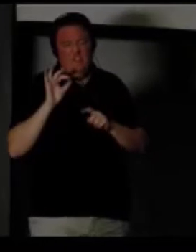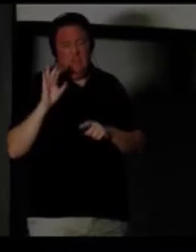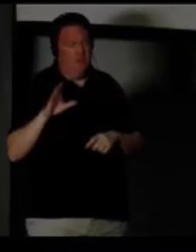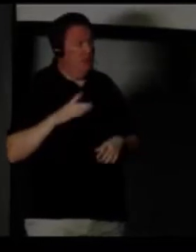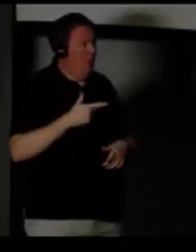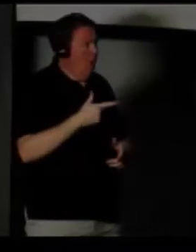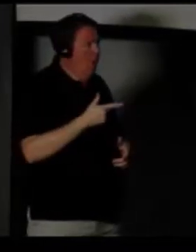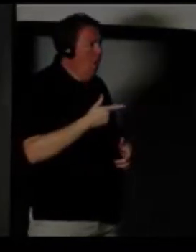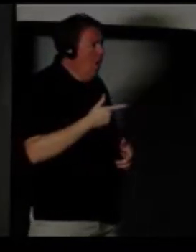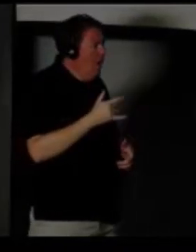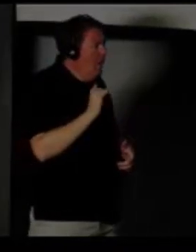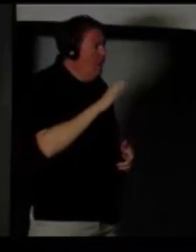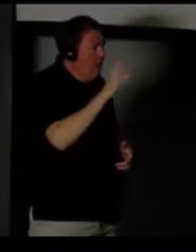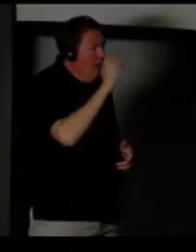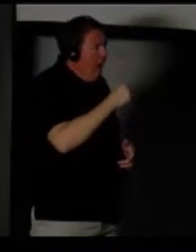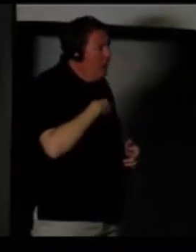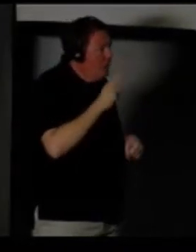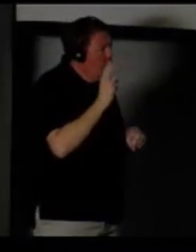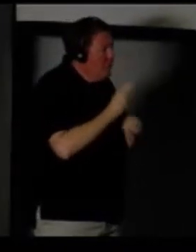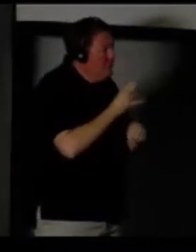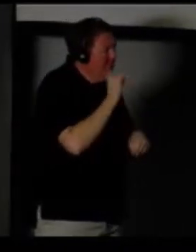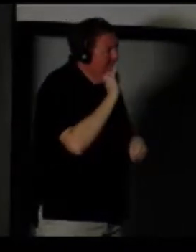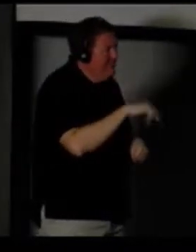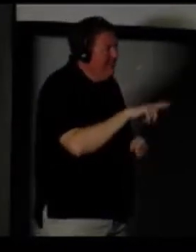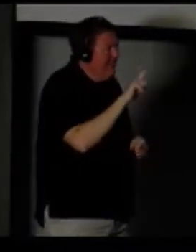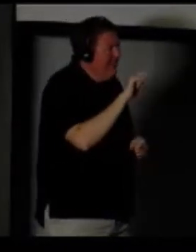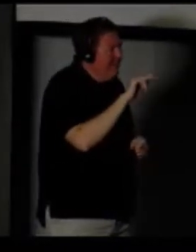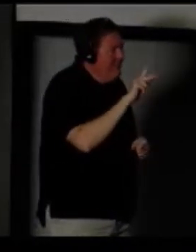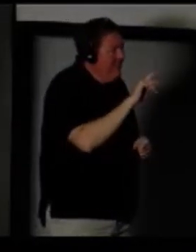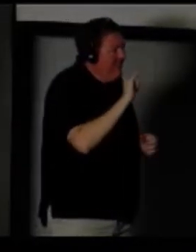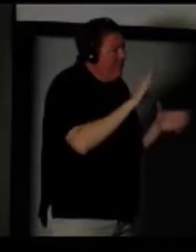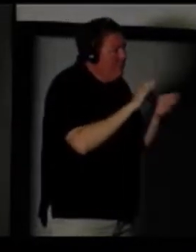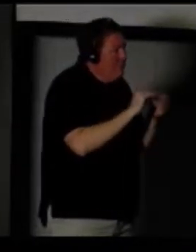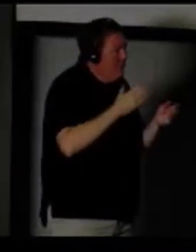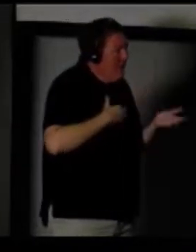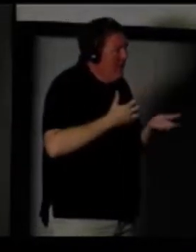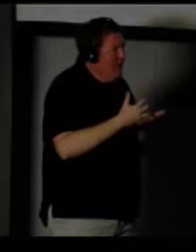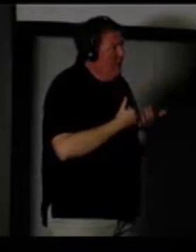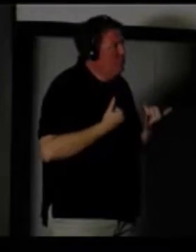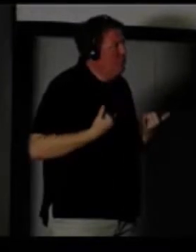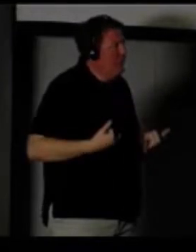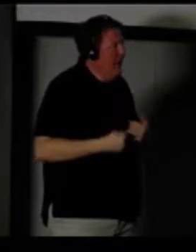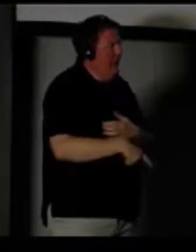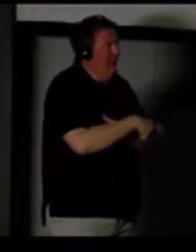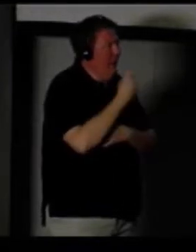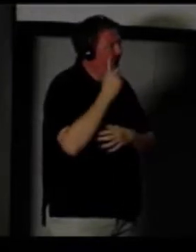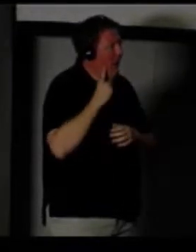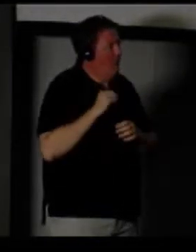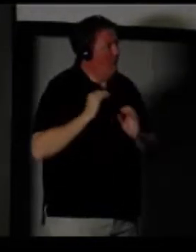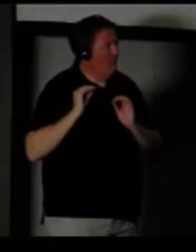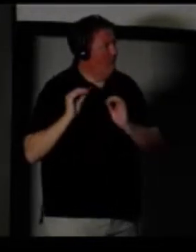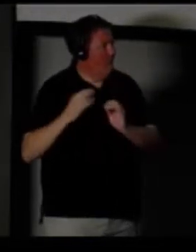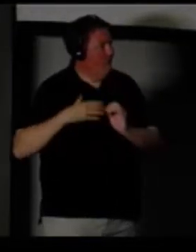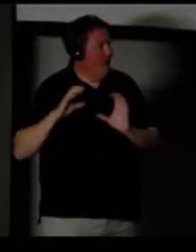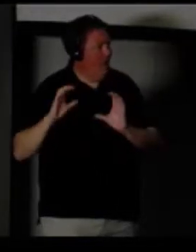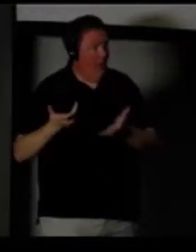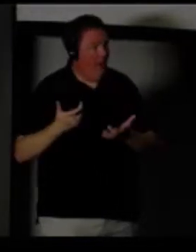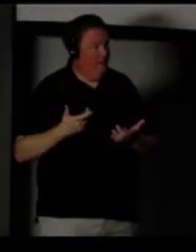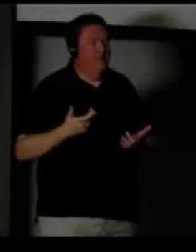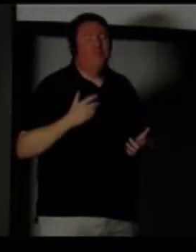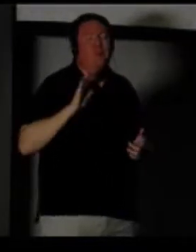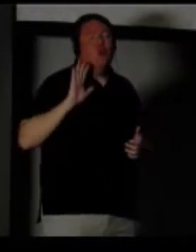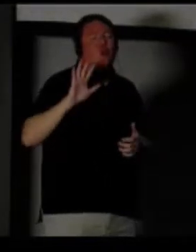that she was going to use that story in her collection that very day. She had already scheduled a talk